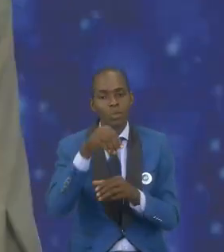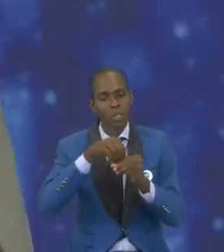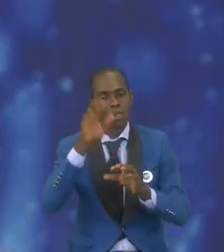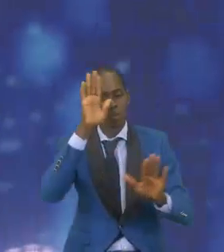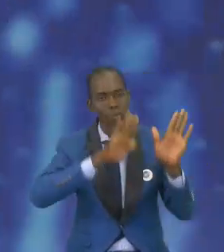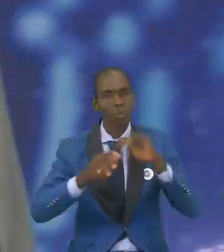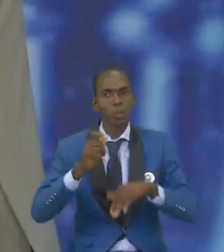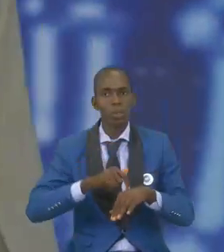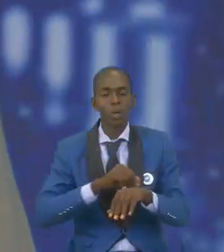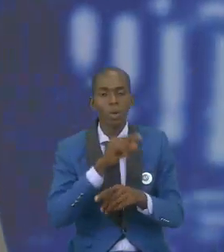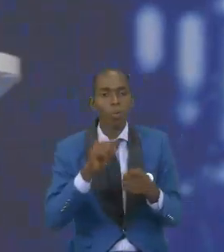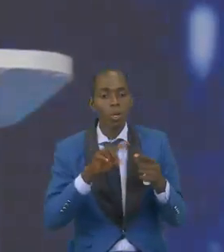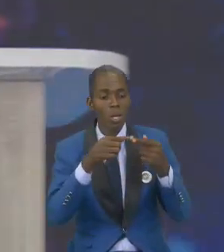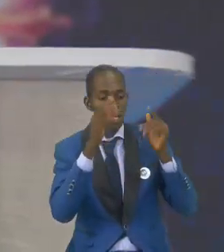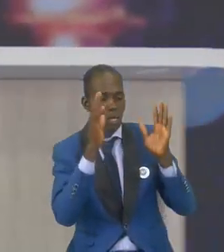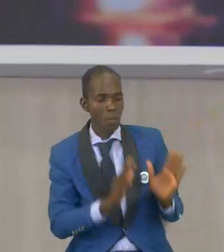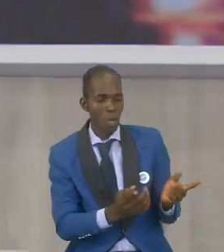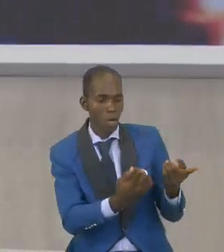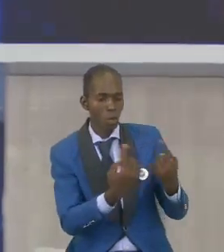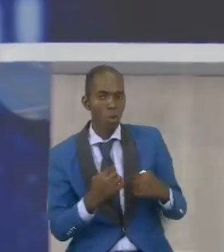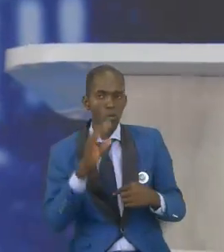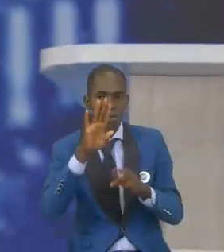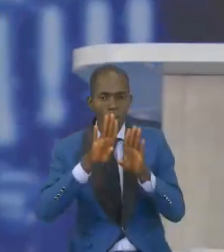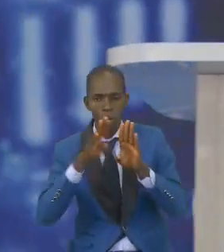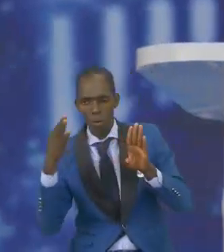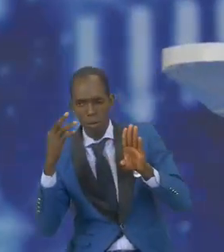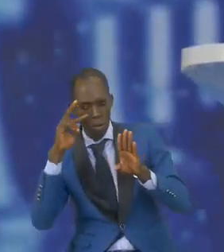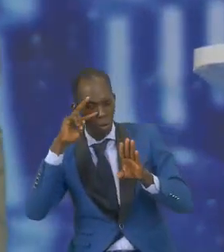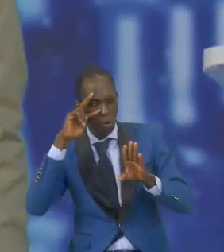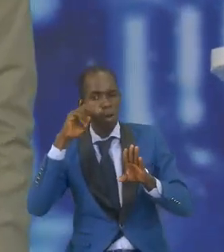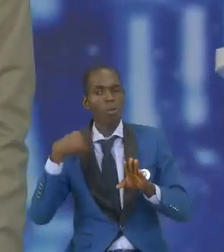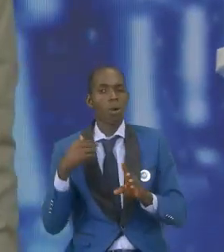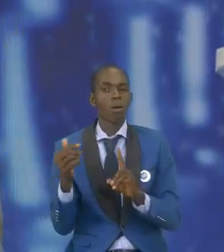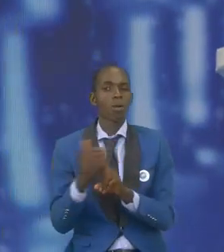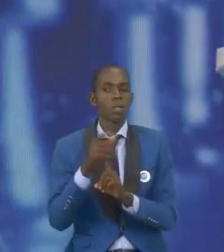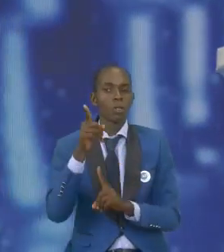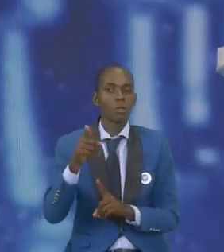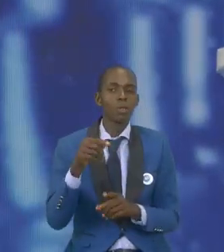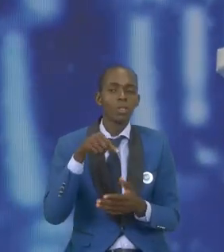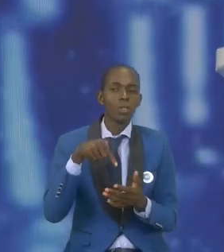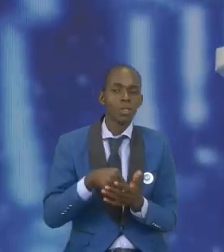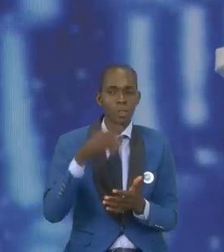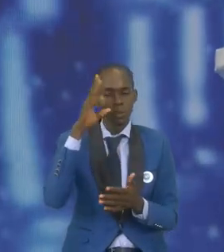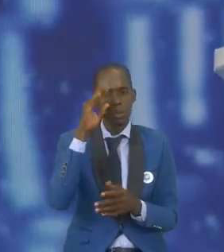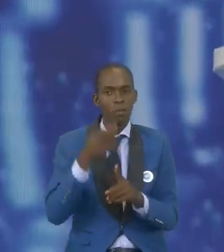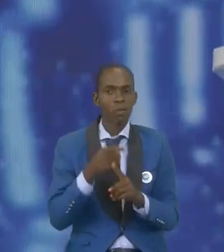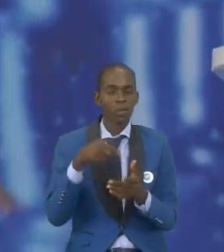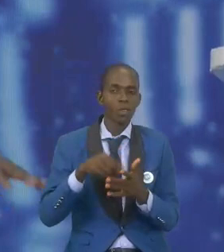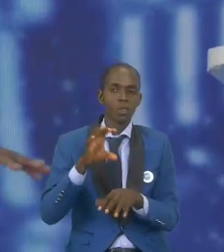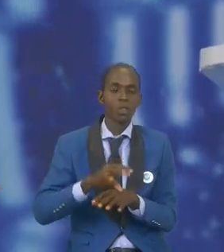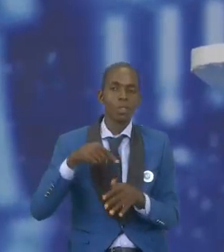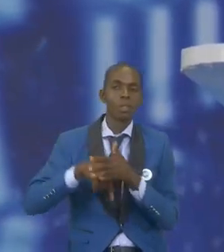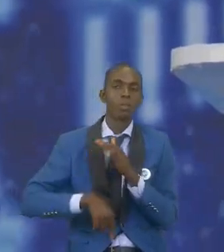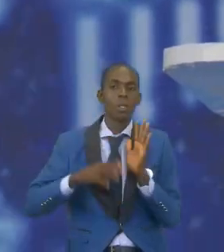those conspirators come near your window, we'll see you deeper life, we'll see you holy life, we'll see